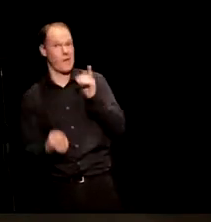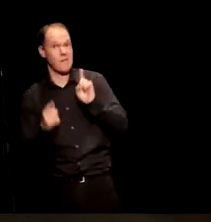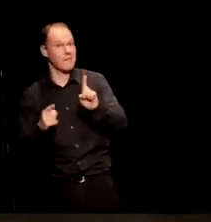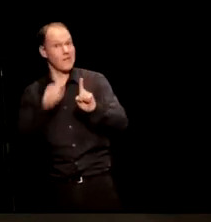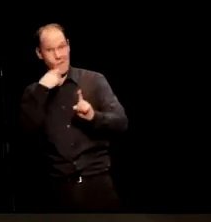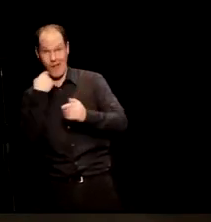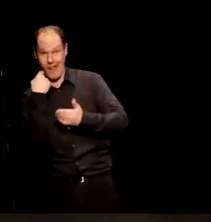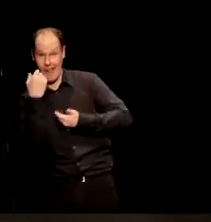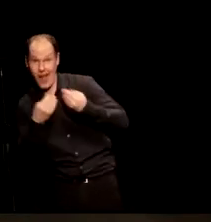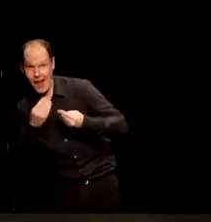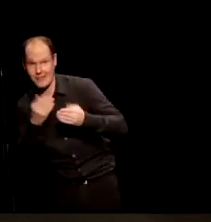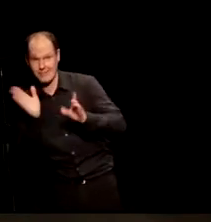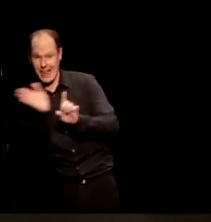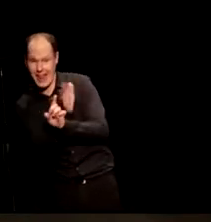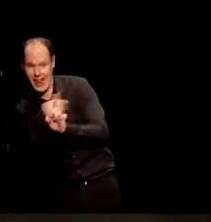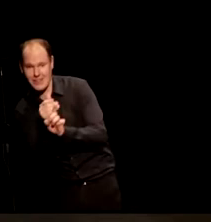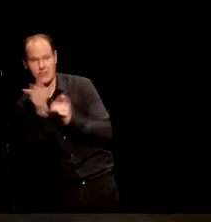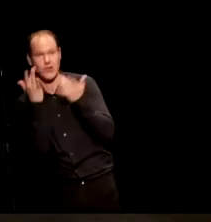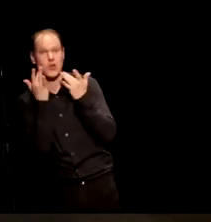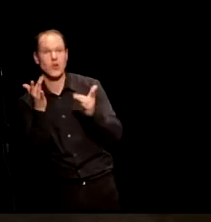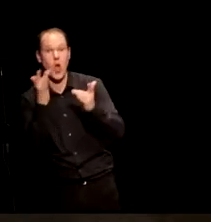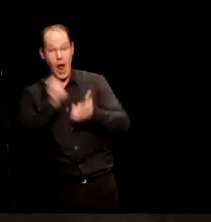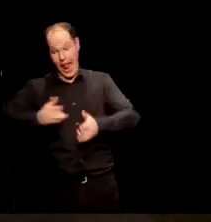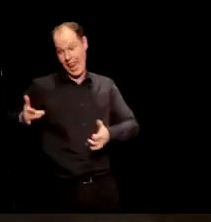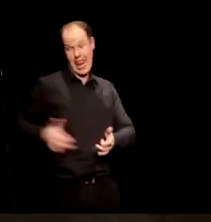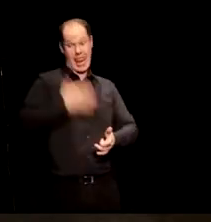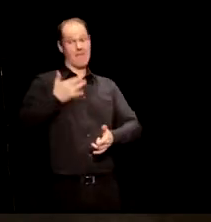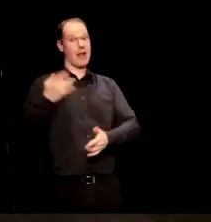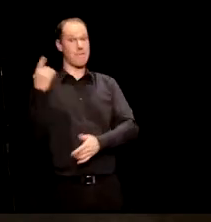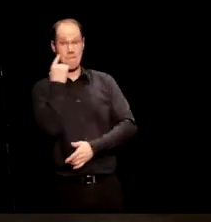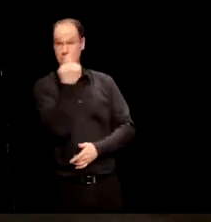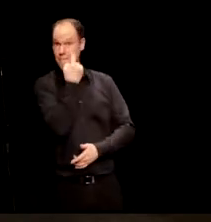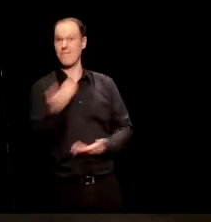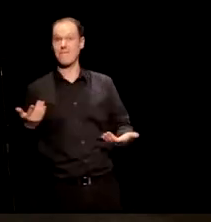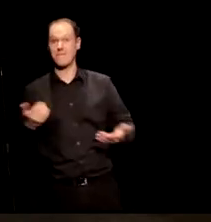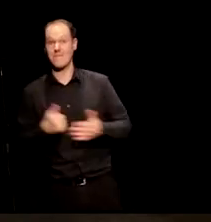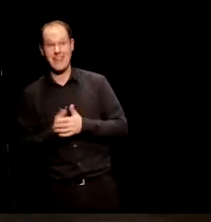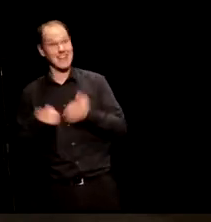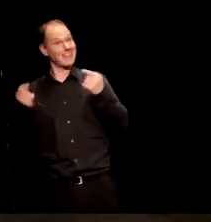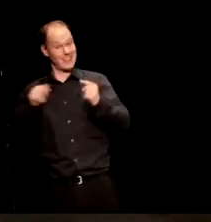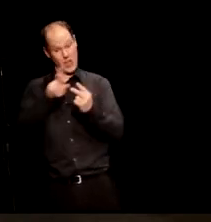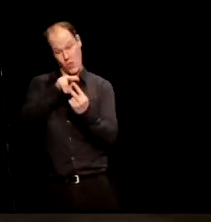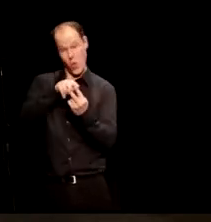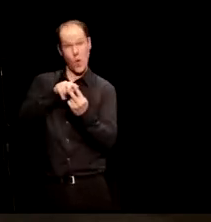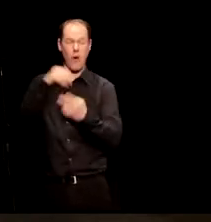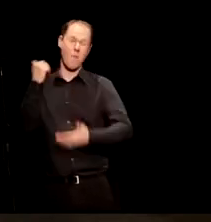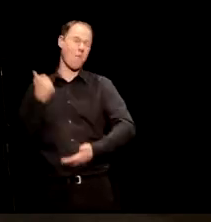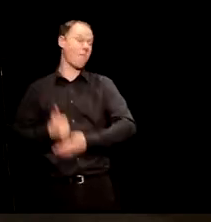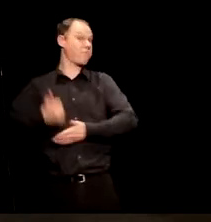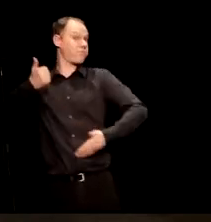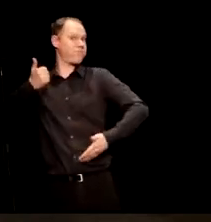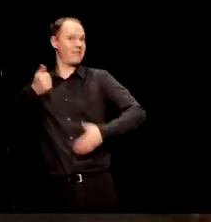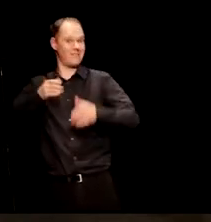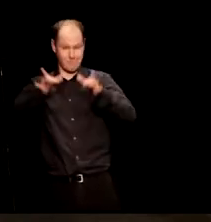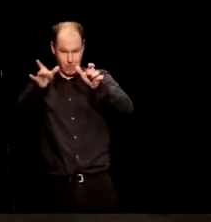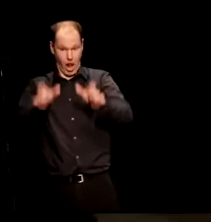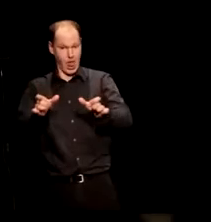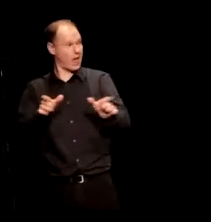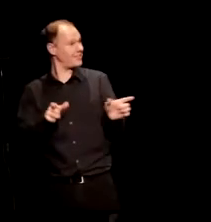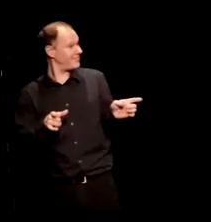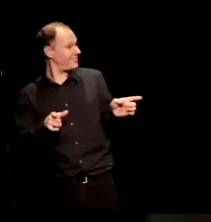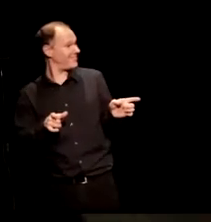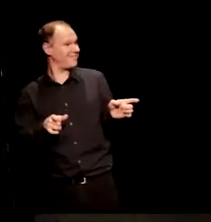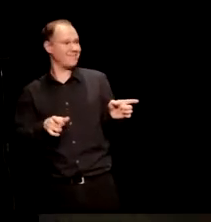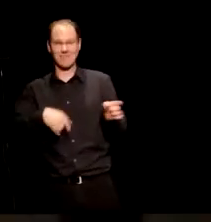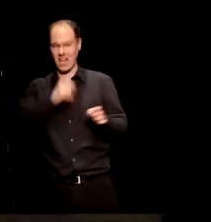to convince you by exhibiting a living evidence of my assertions that these two grand preparations,